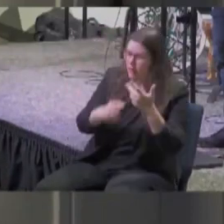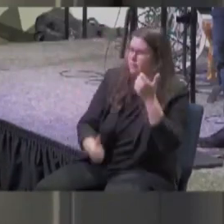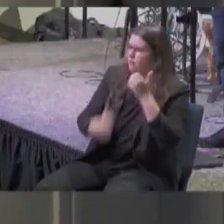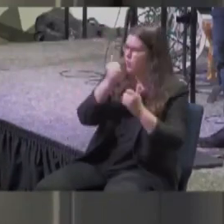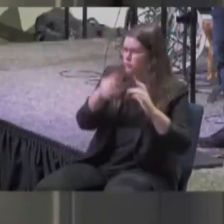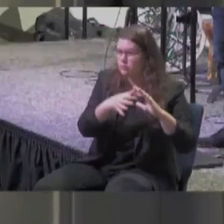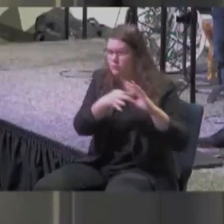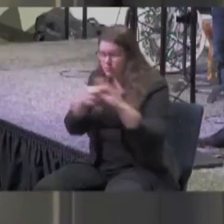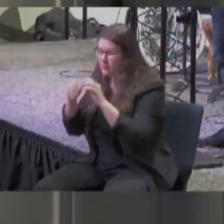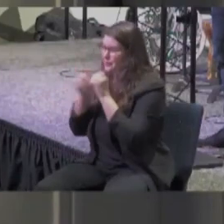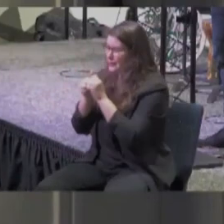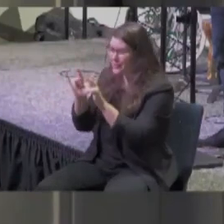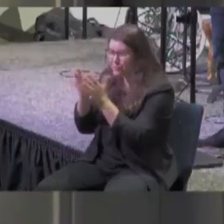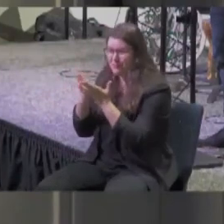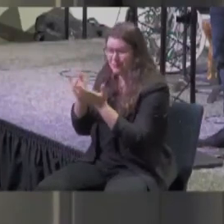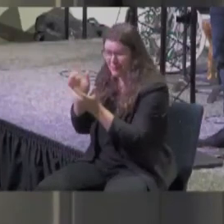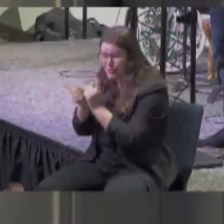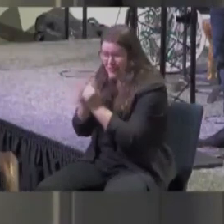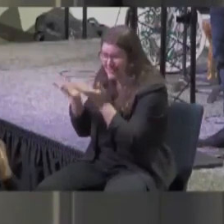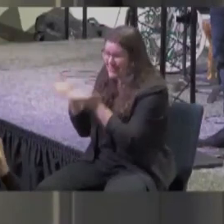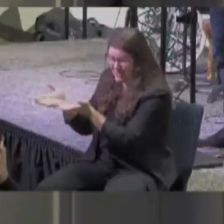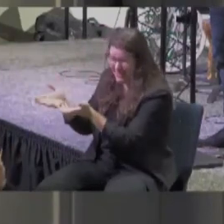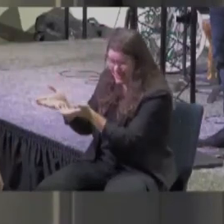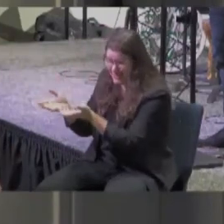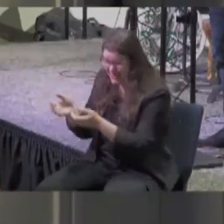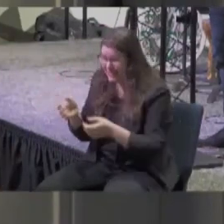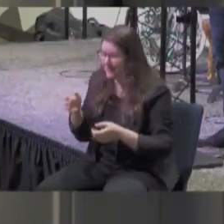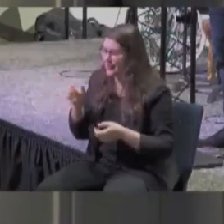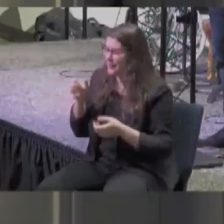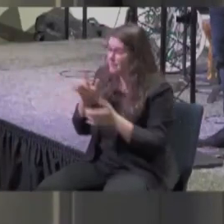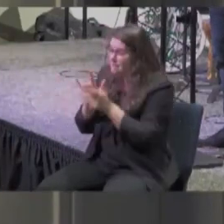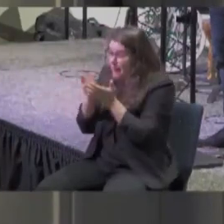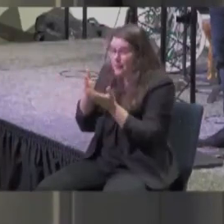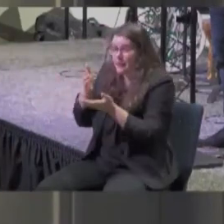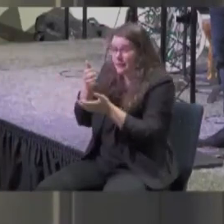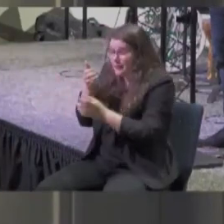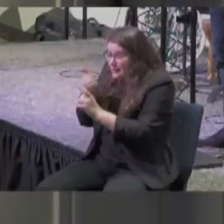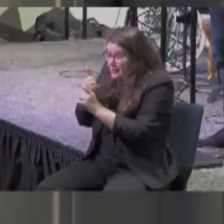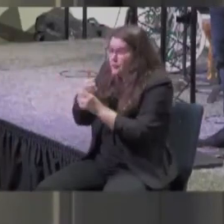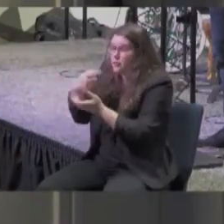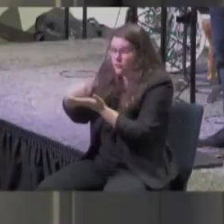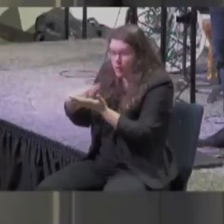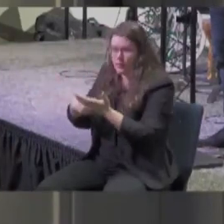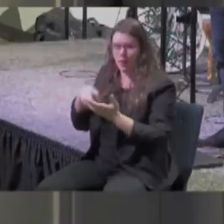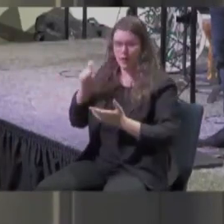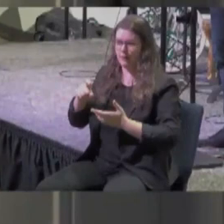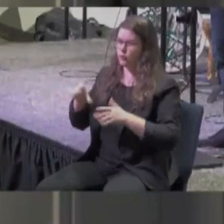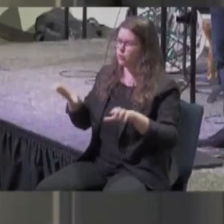really germane to our product, something that the Bible actually talks about doing things well,